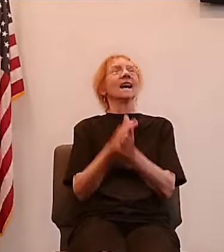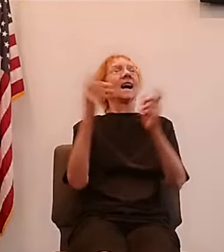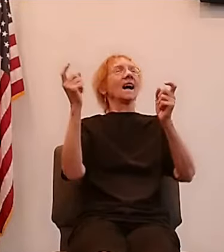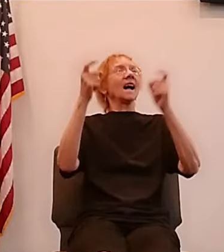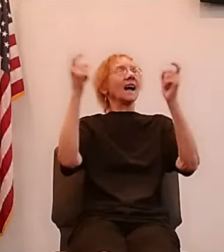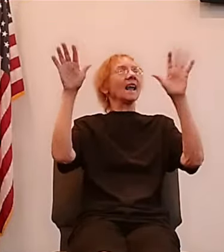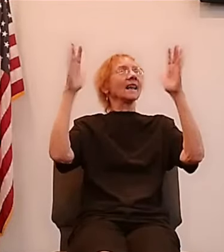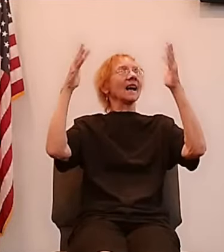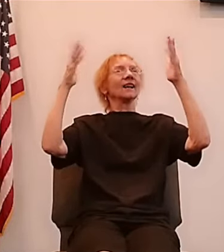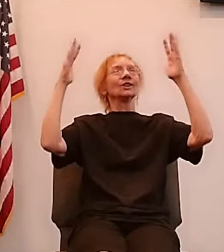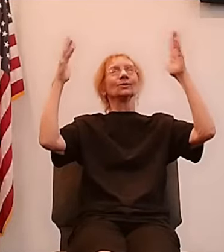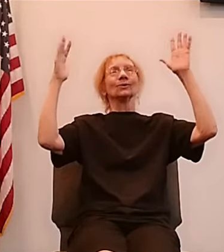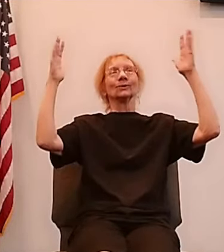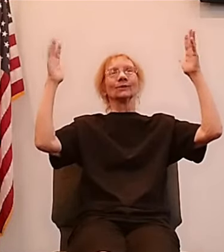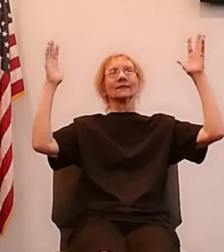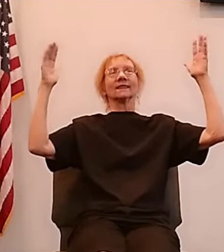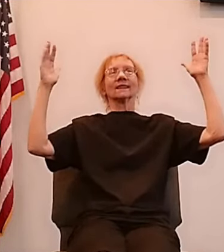Hallelujah